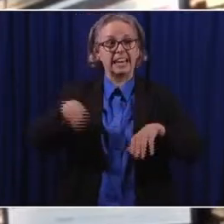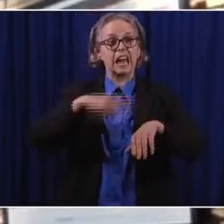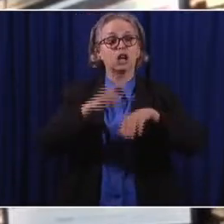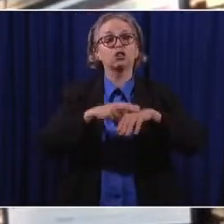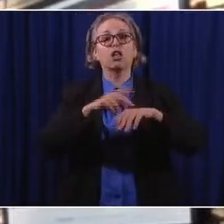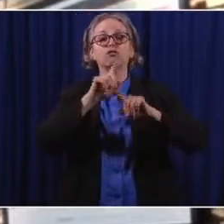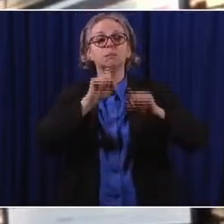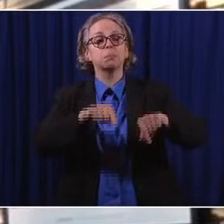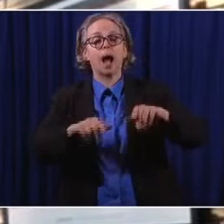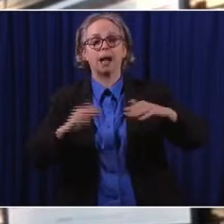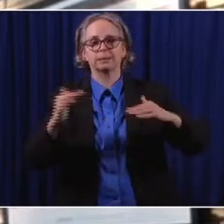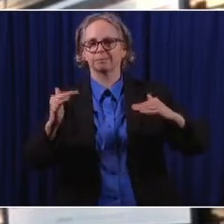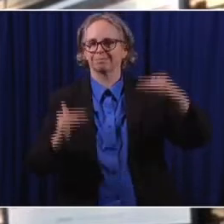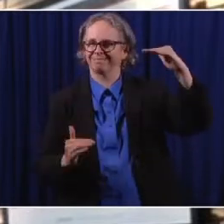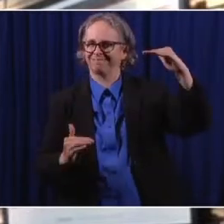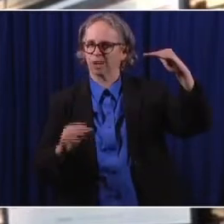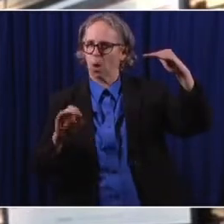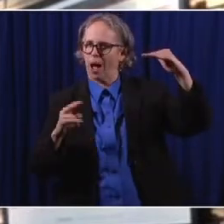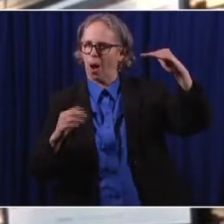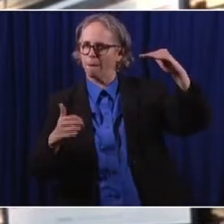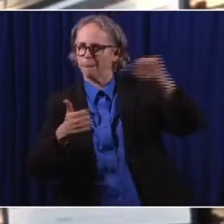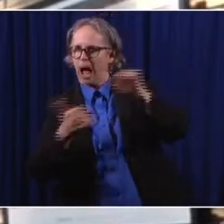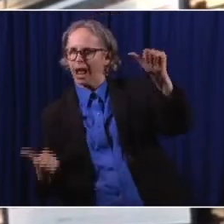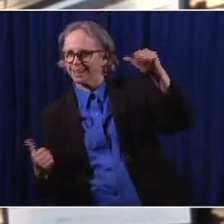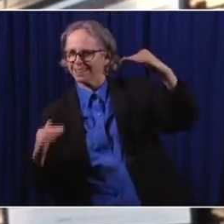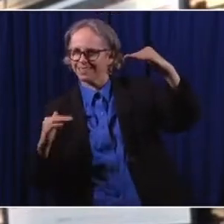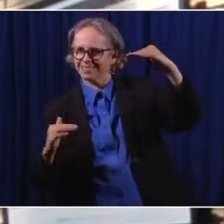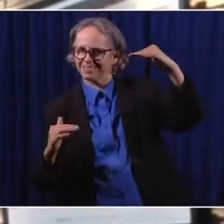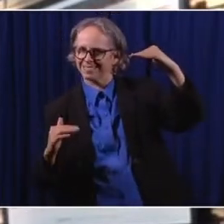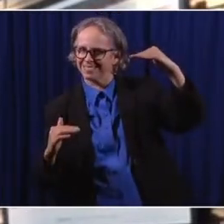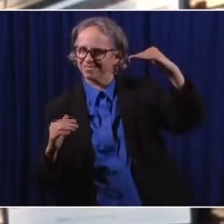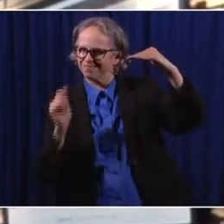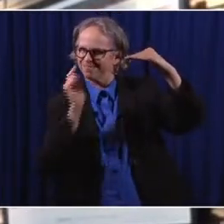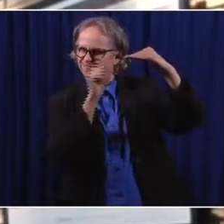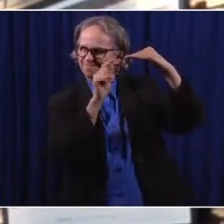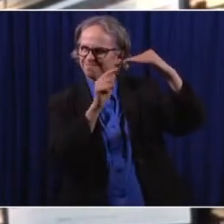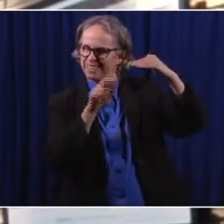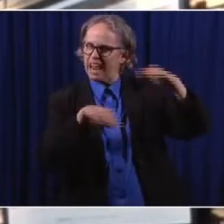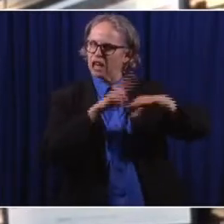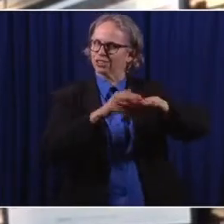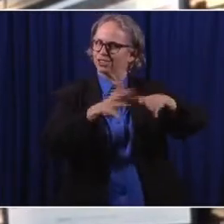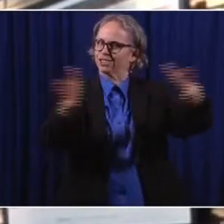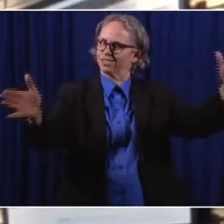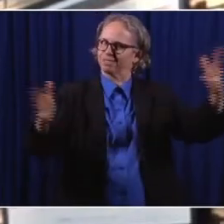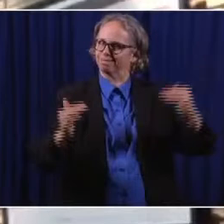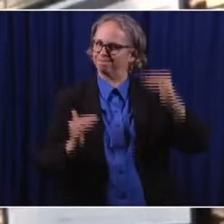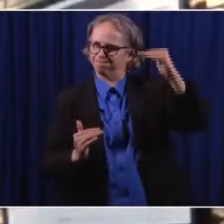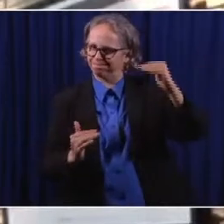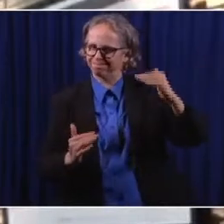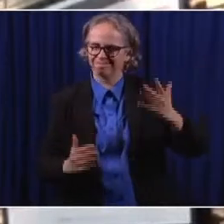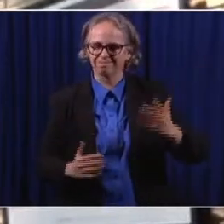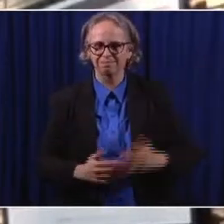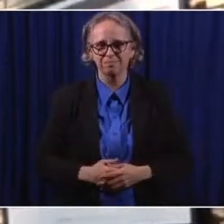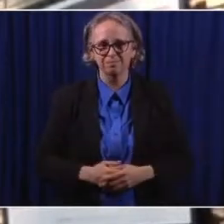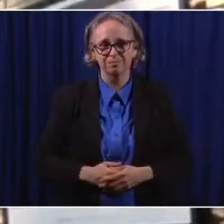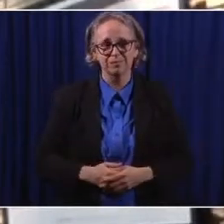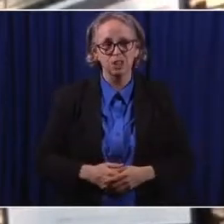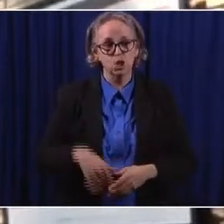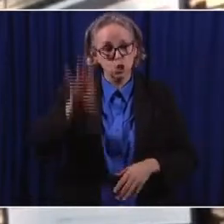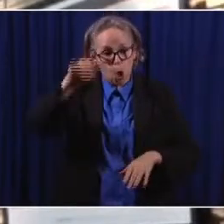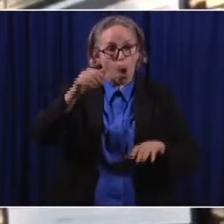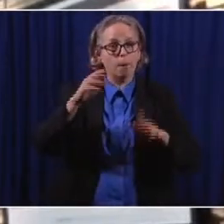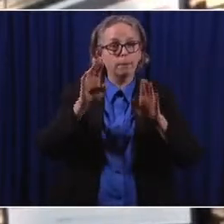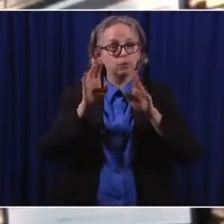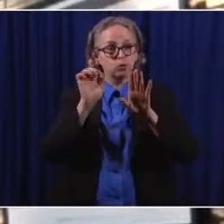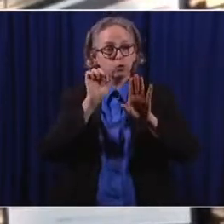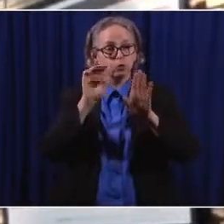which includes the census door-to-door efforts that are happening right now, is actually 95%, which is above our